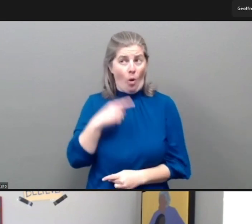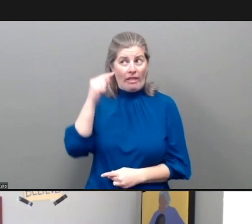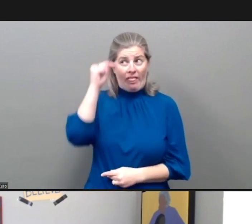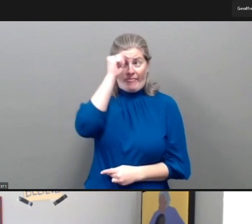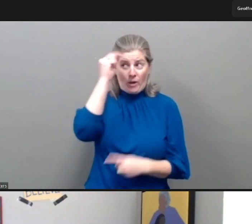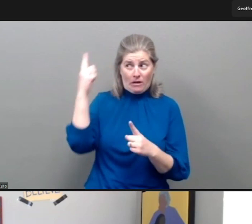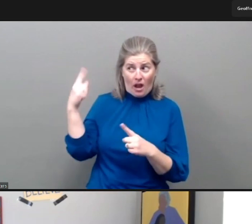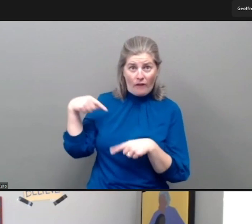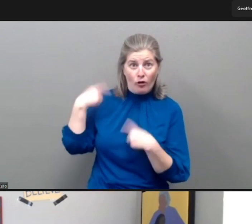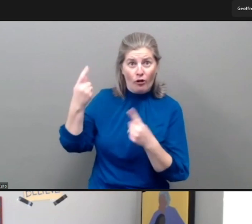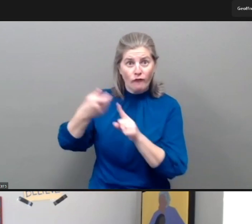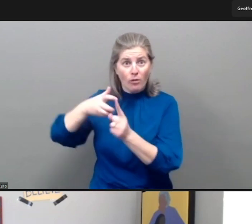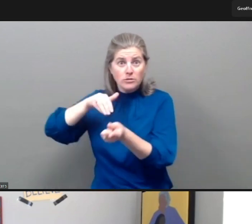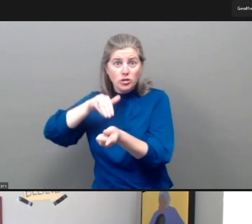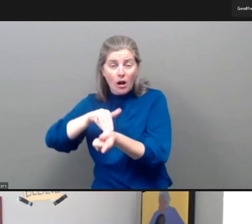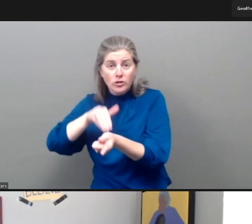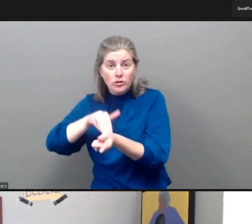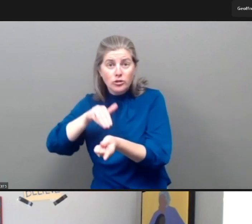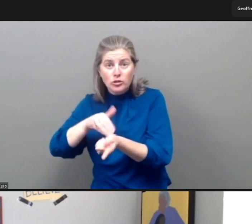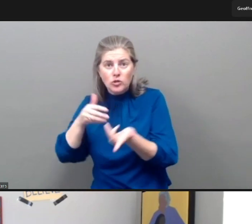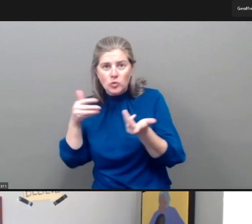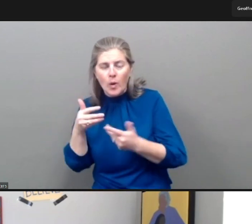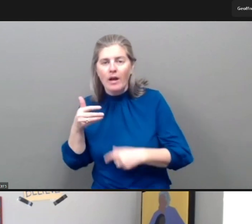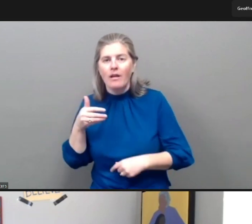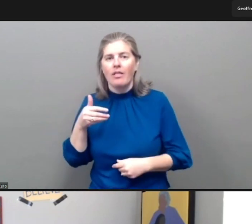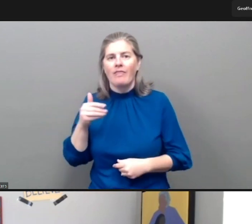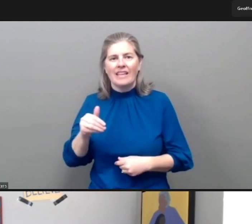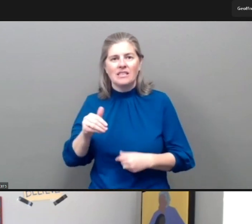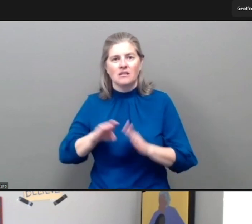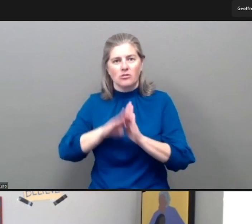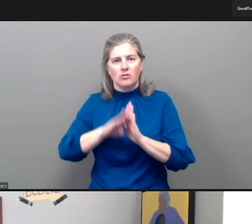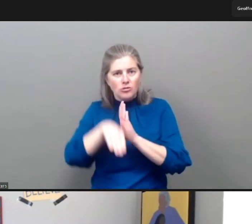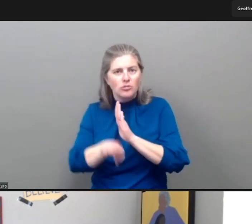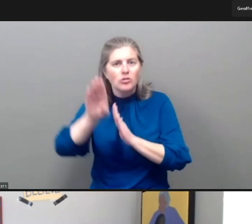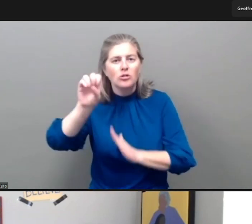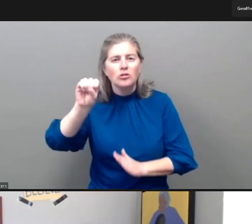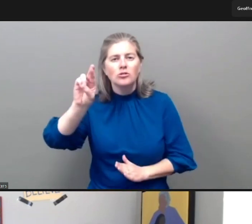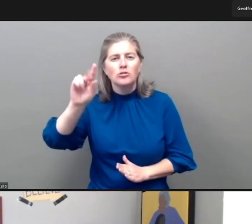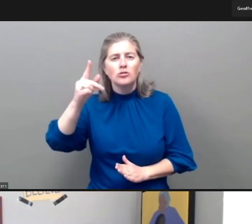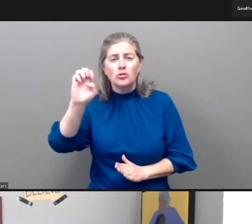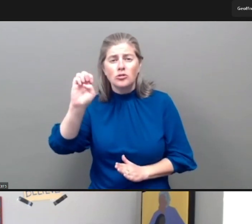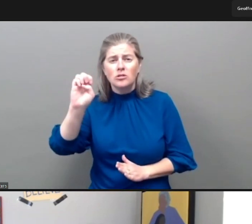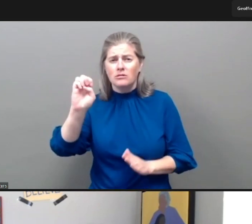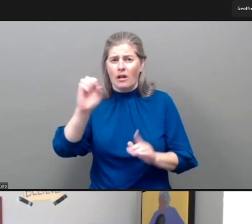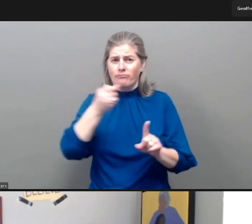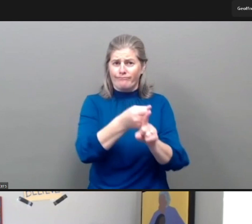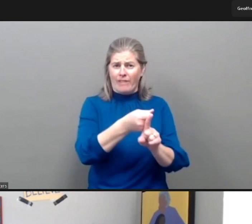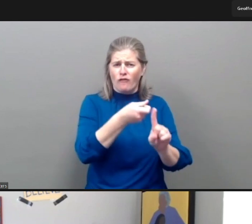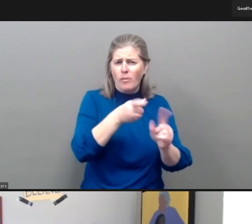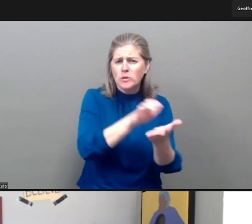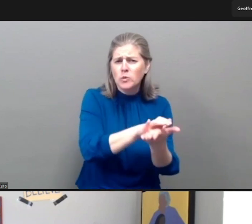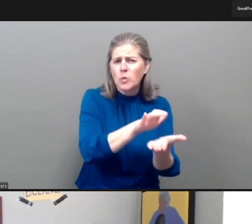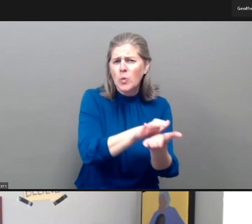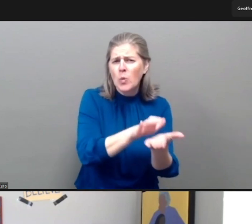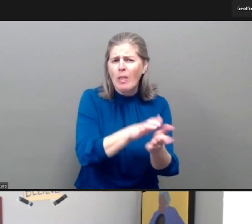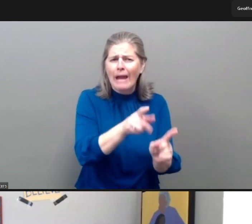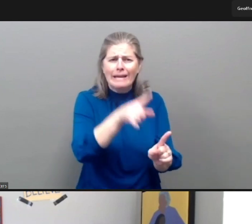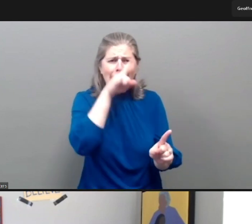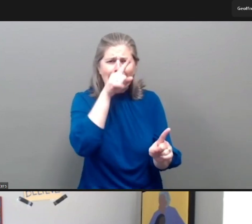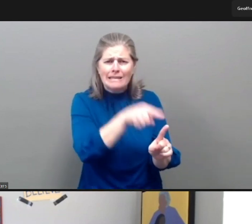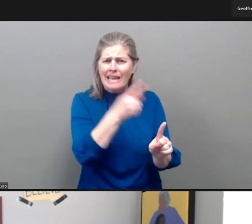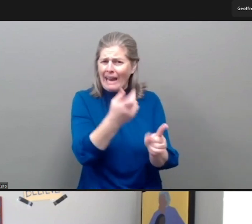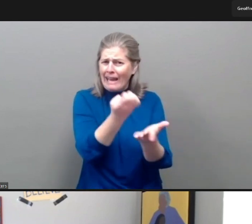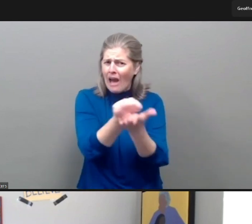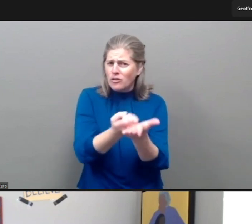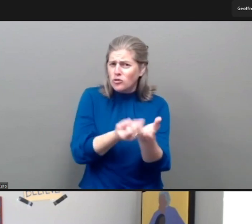from physicians is that this surge might be coming from schools and school-age kids. Is there any evidence to support